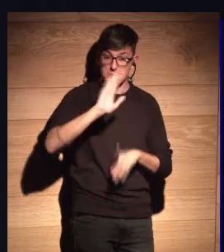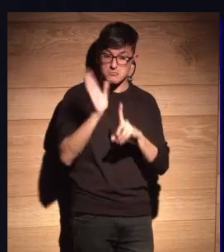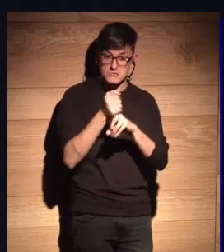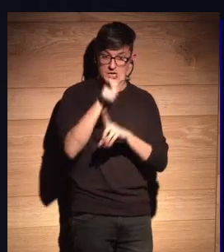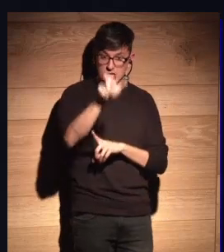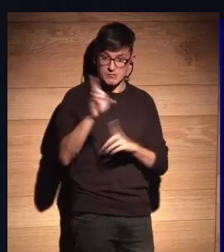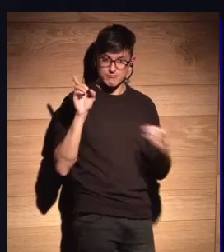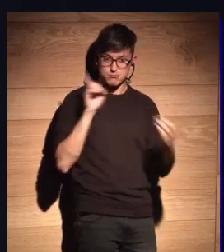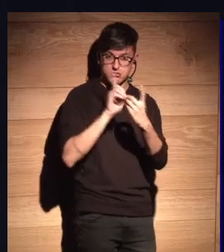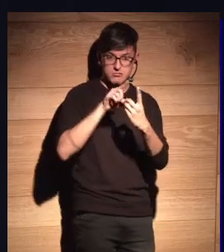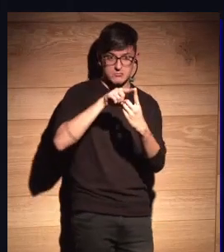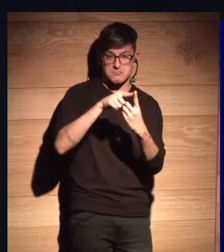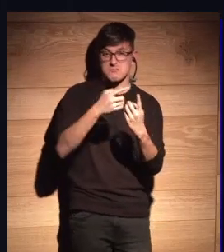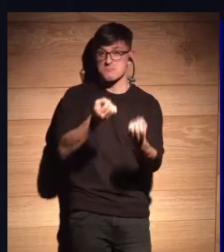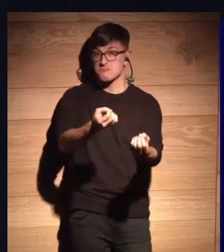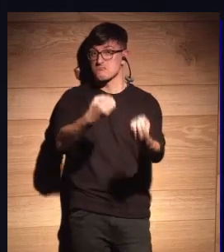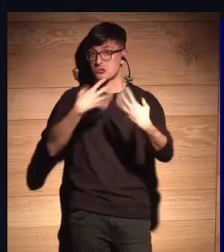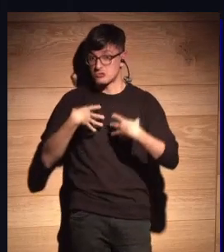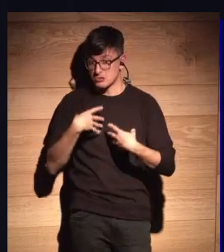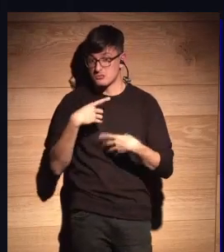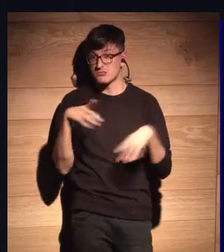living. And as soon as we